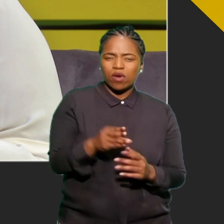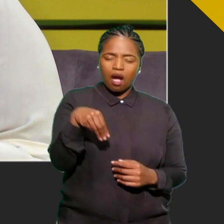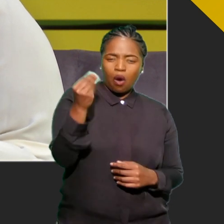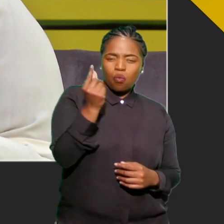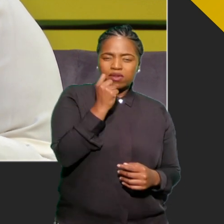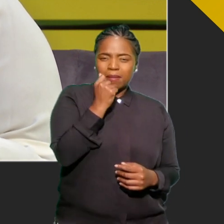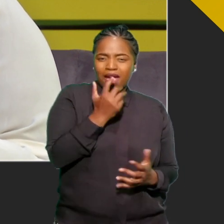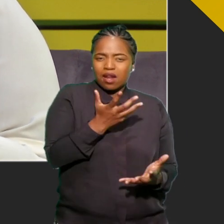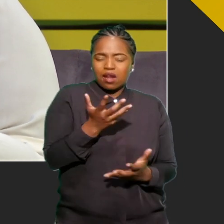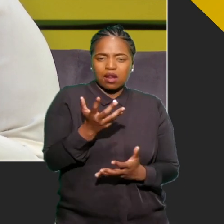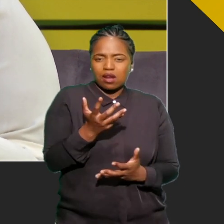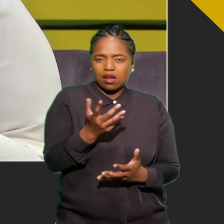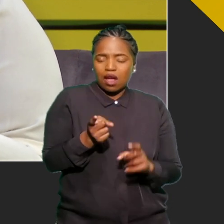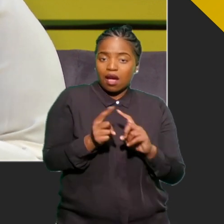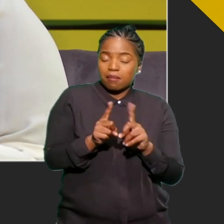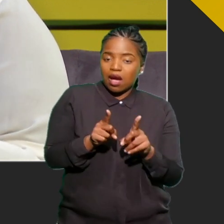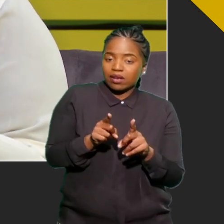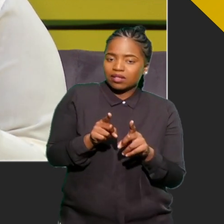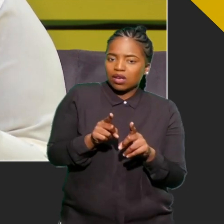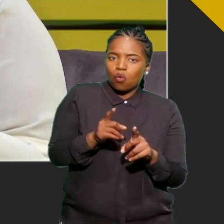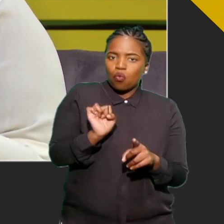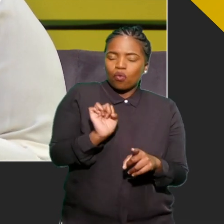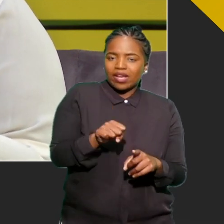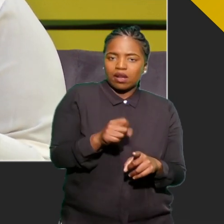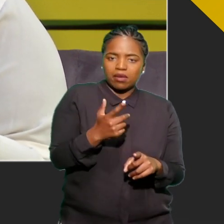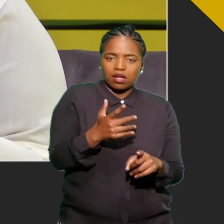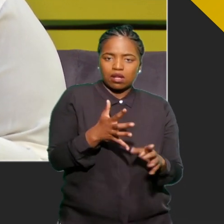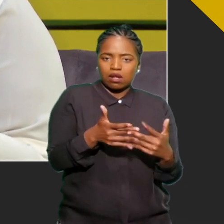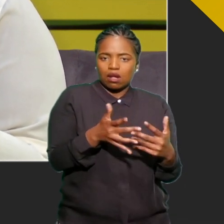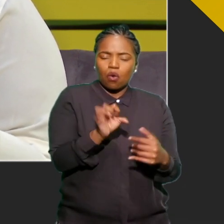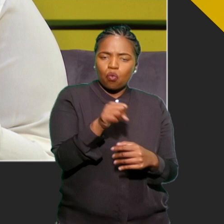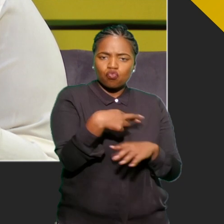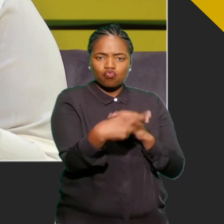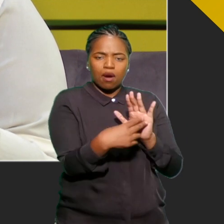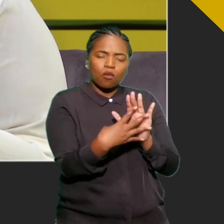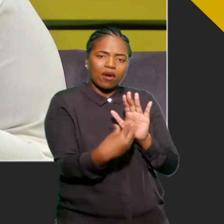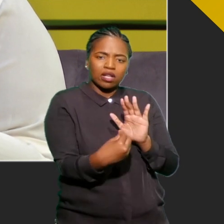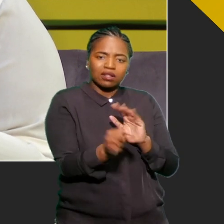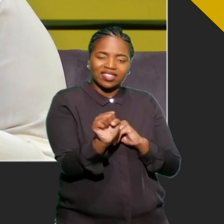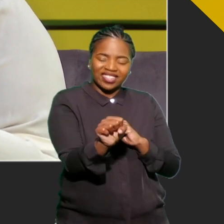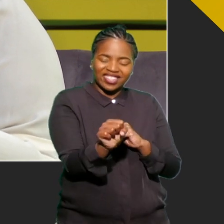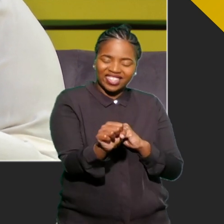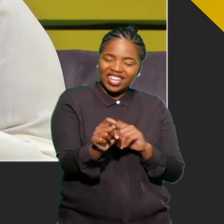guy, someone who you can look up to, who you can be, who is a role model. Okay,